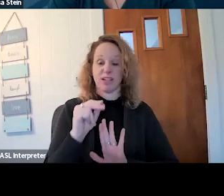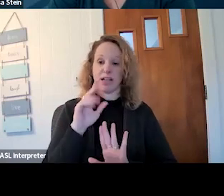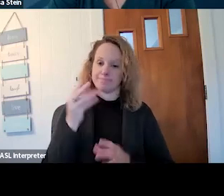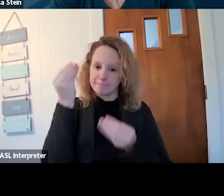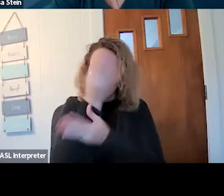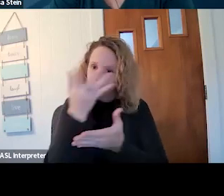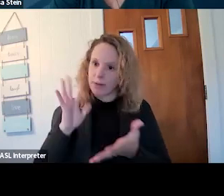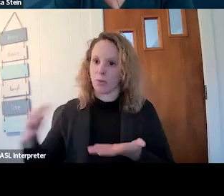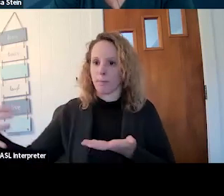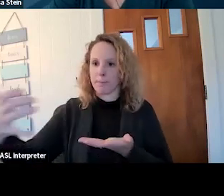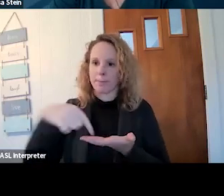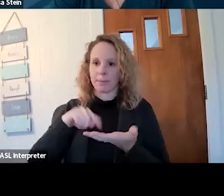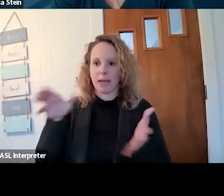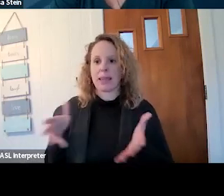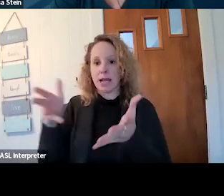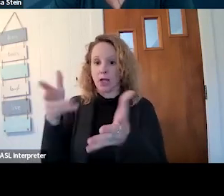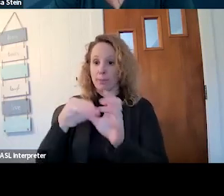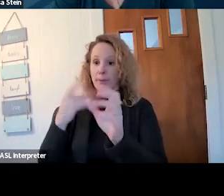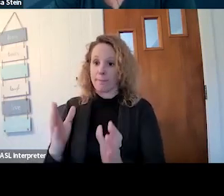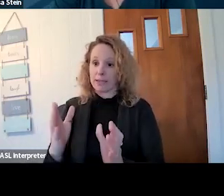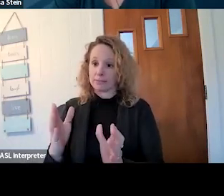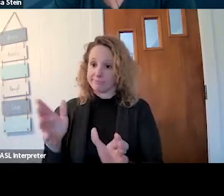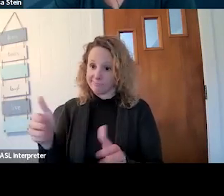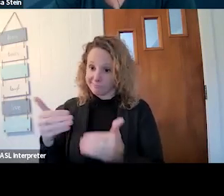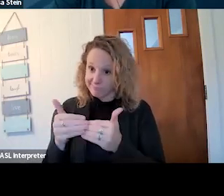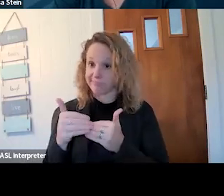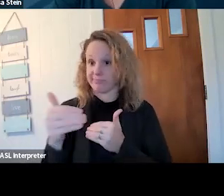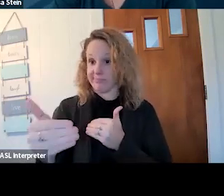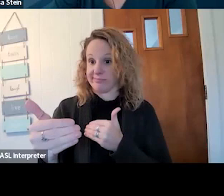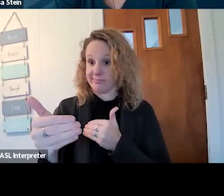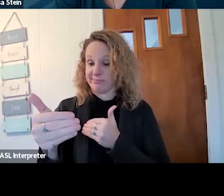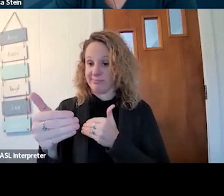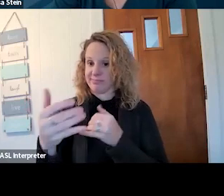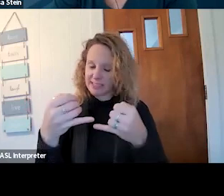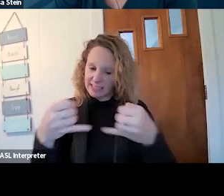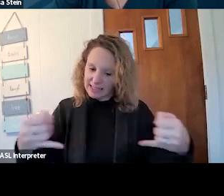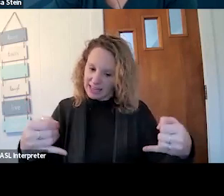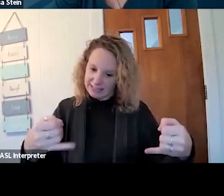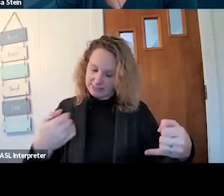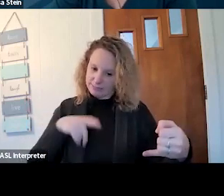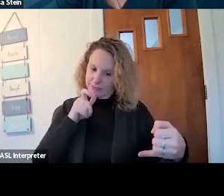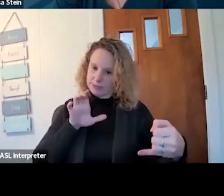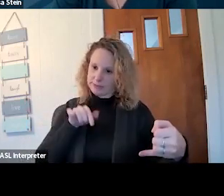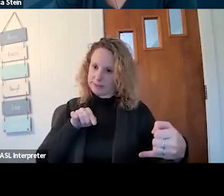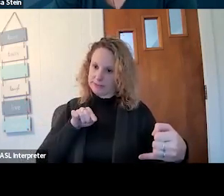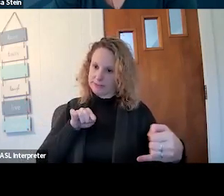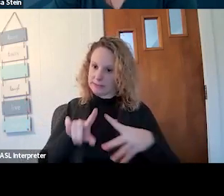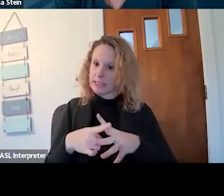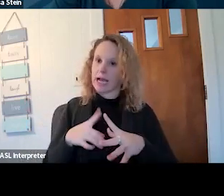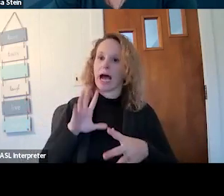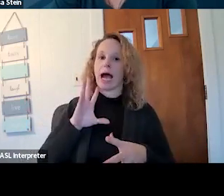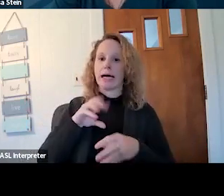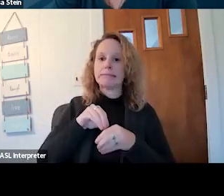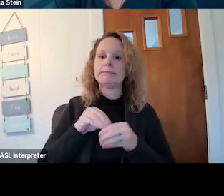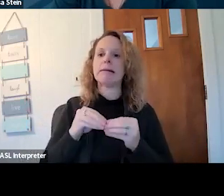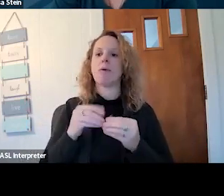information and encourage the participant to move forward. And there's a line we don't cross where we start engaging in more of a therapy